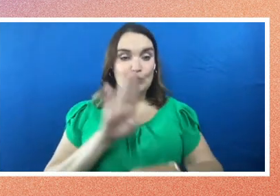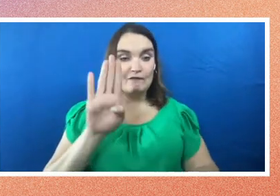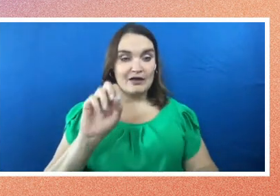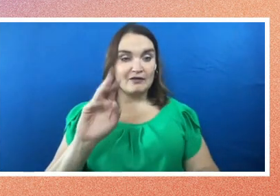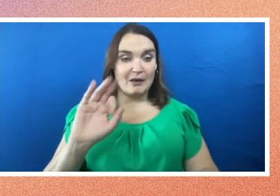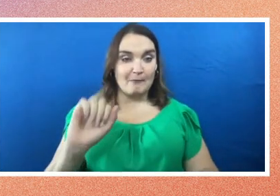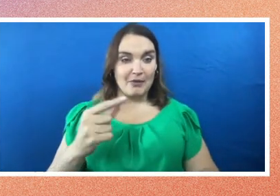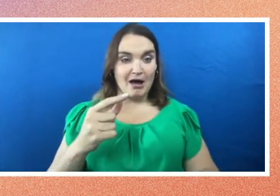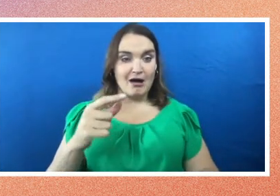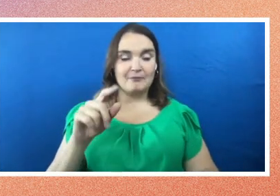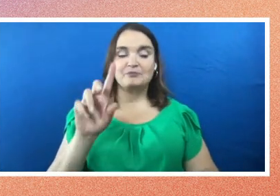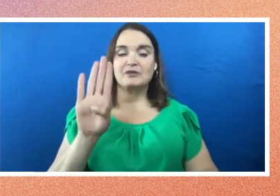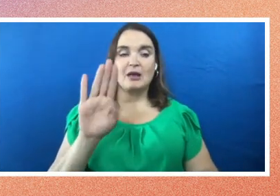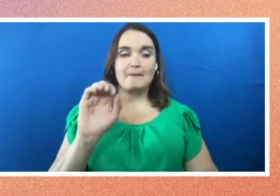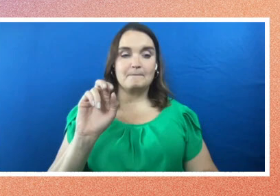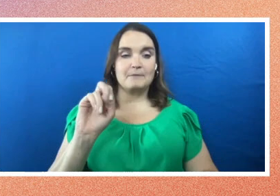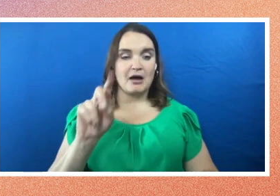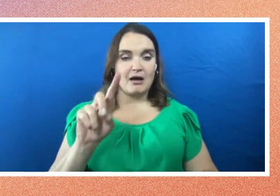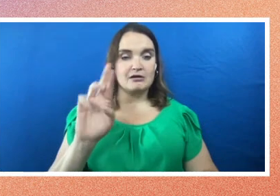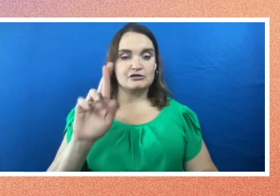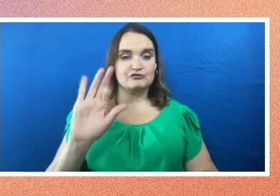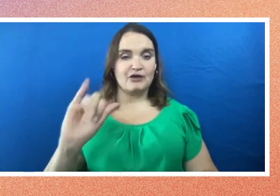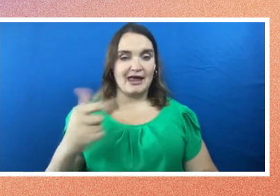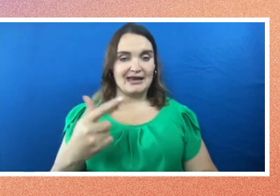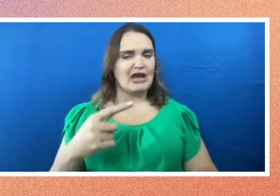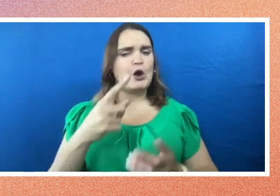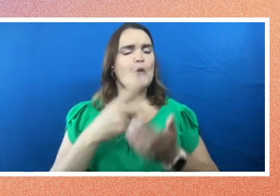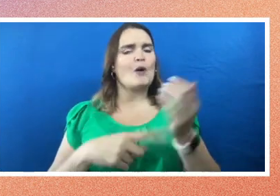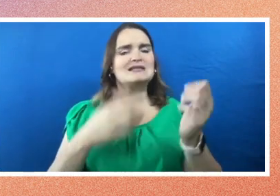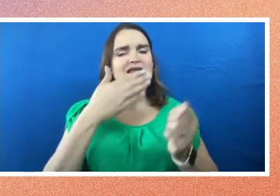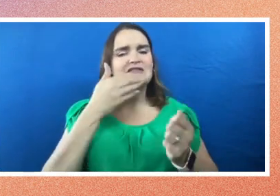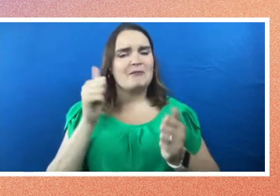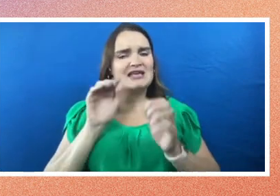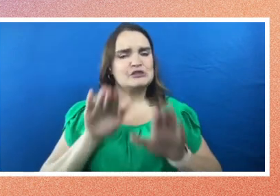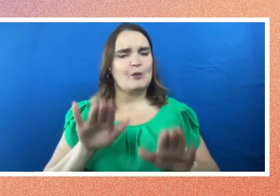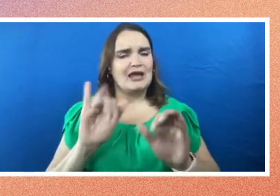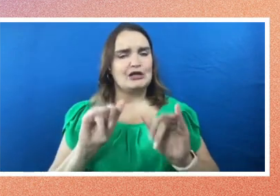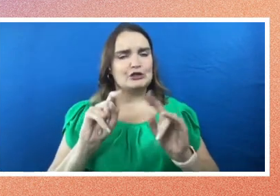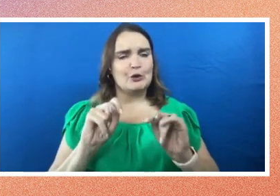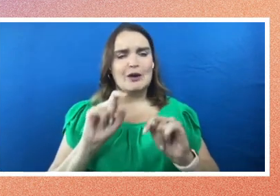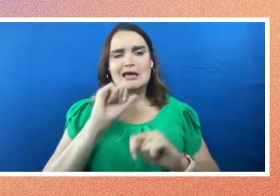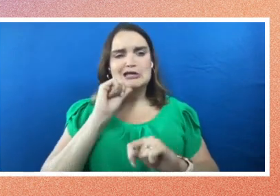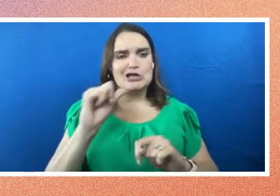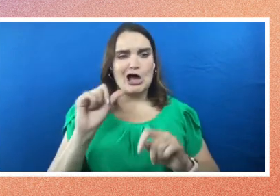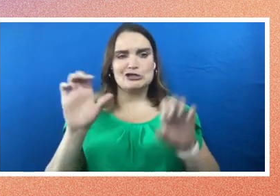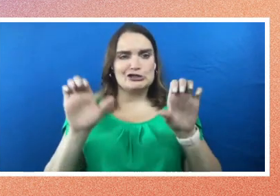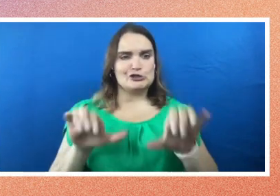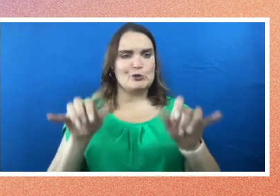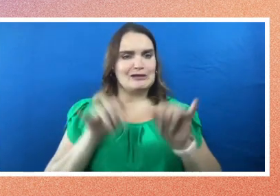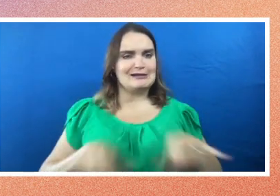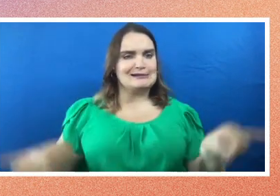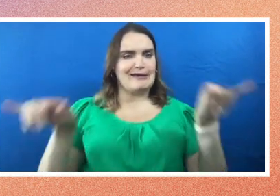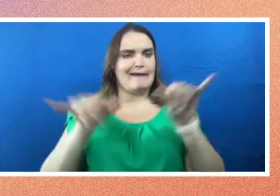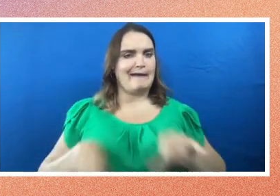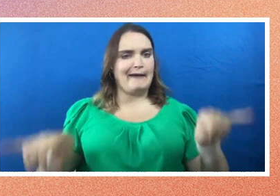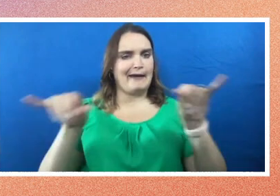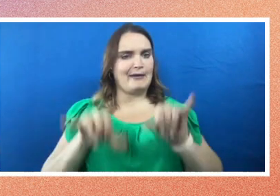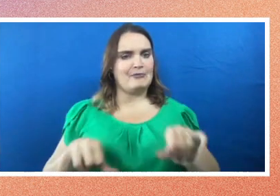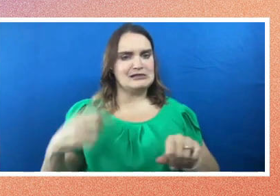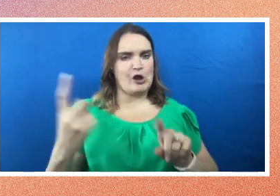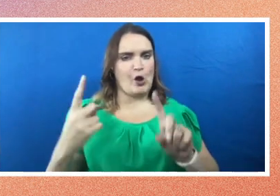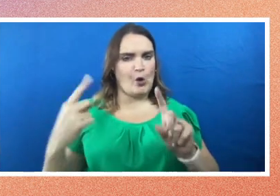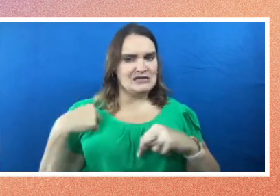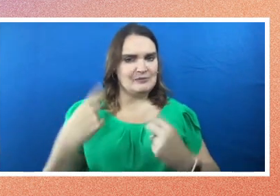the best way of doing things, as opposed to just doing things the same way they'd been done because that's the way they'd always been done, on